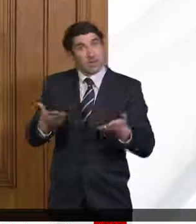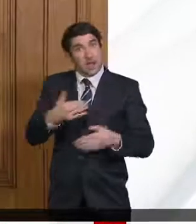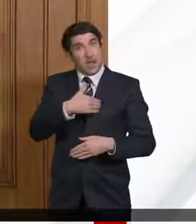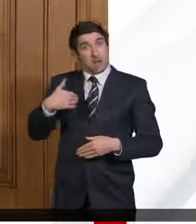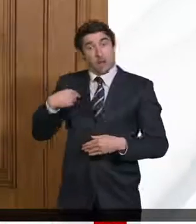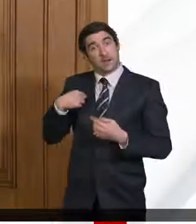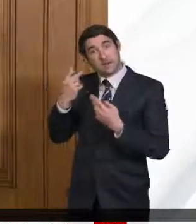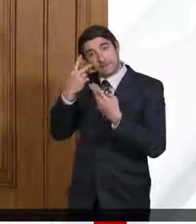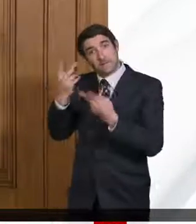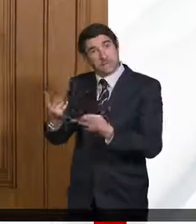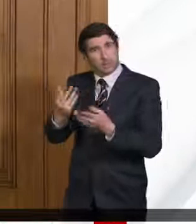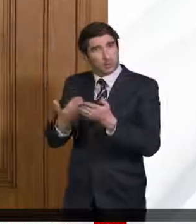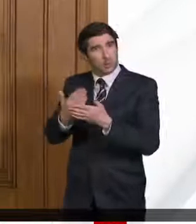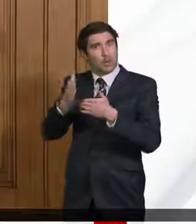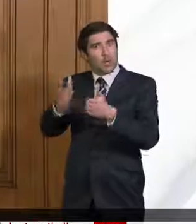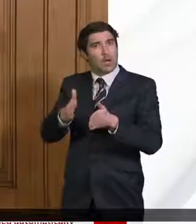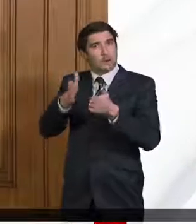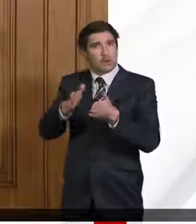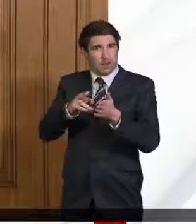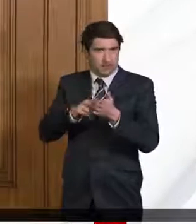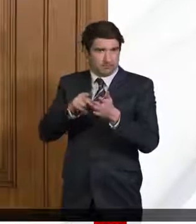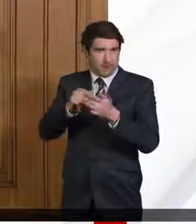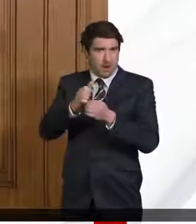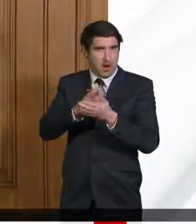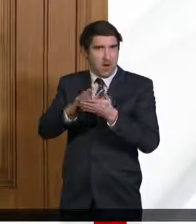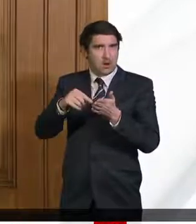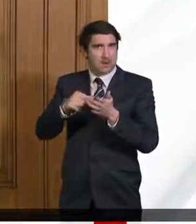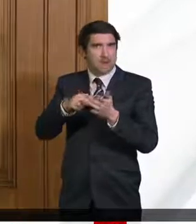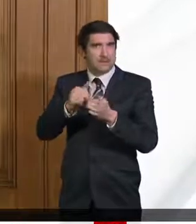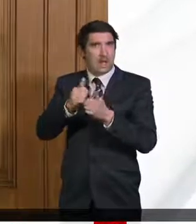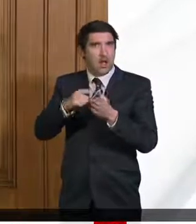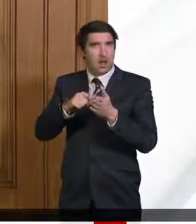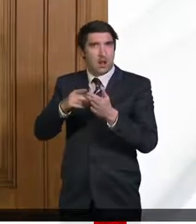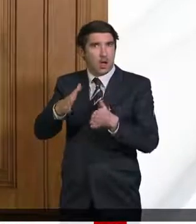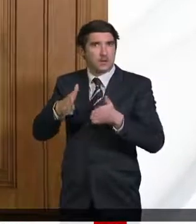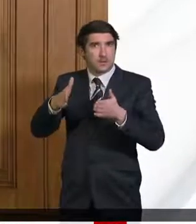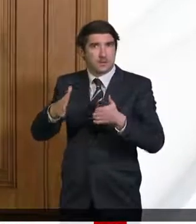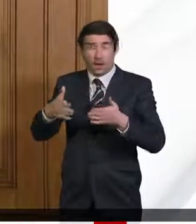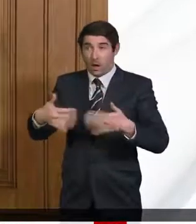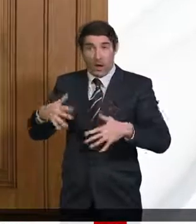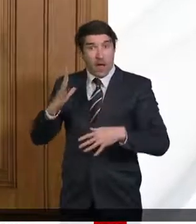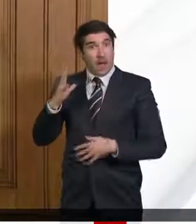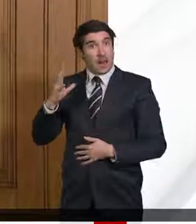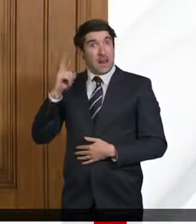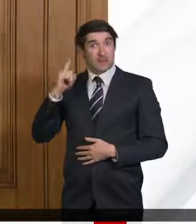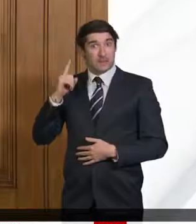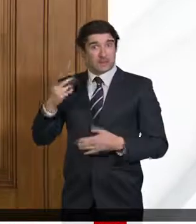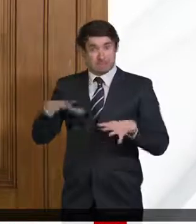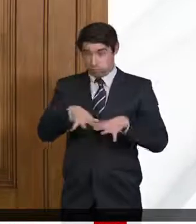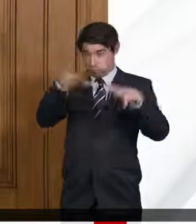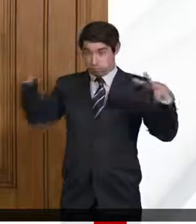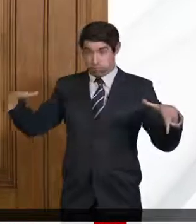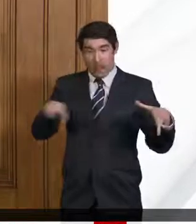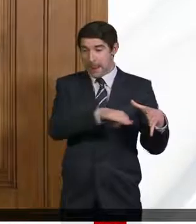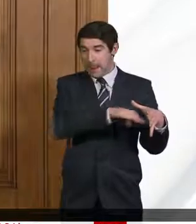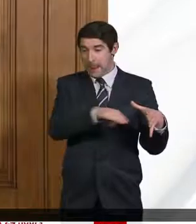was completely bowled over by the work that is being done there, from a standing start a week ago to a new